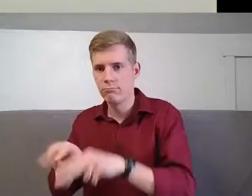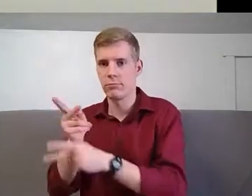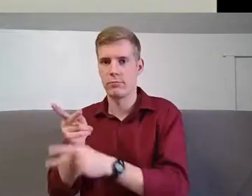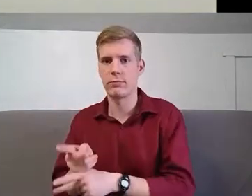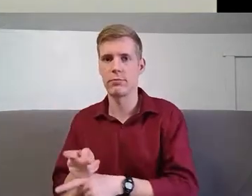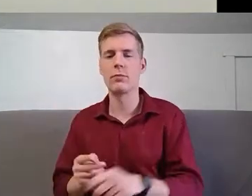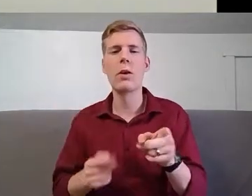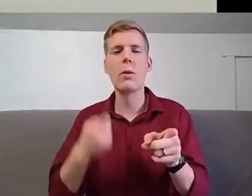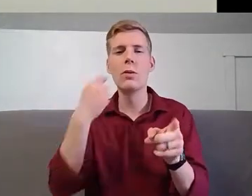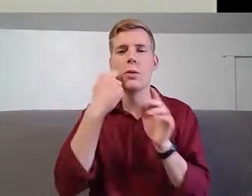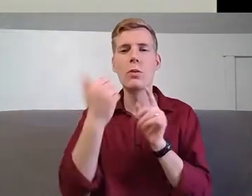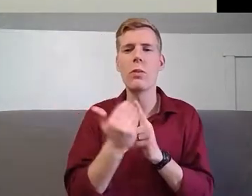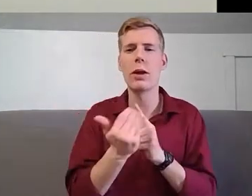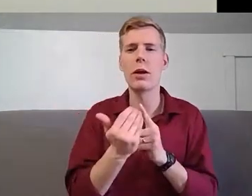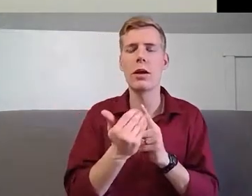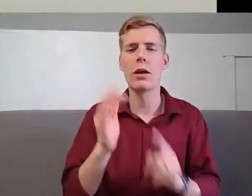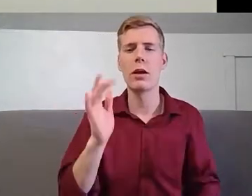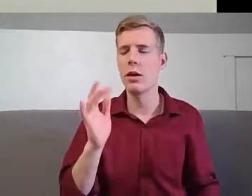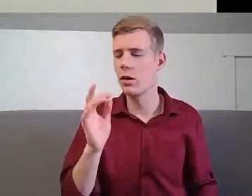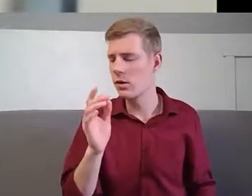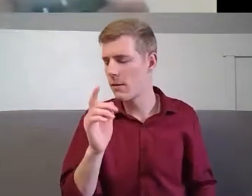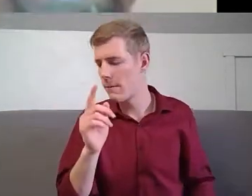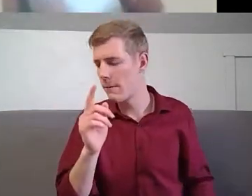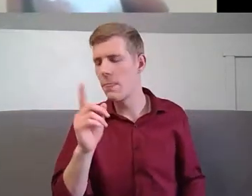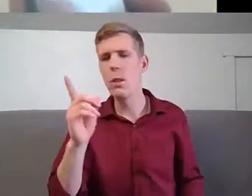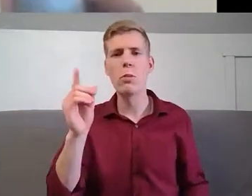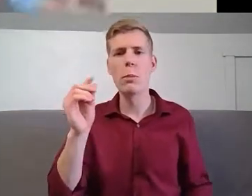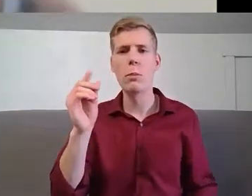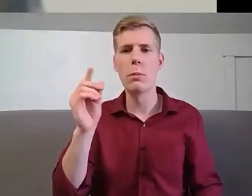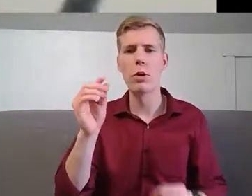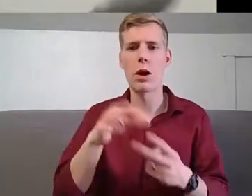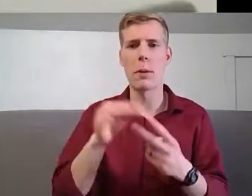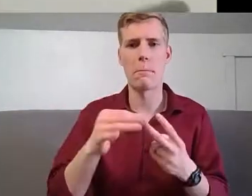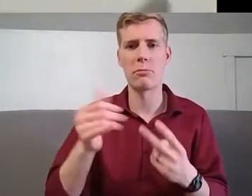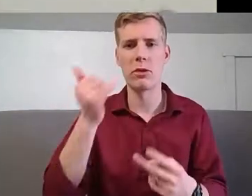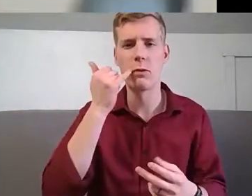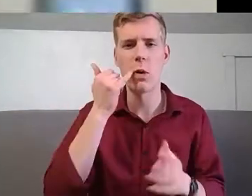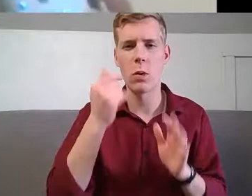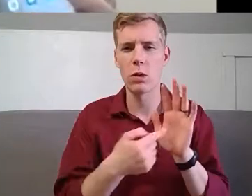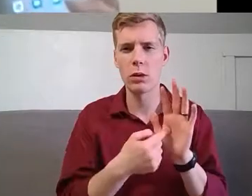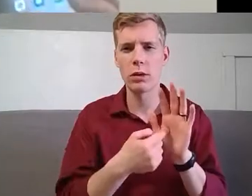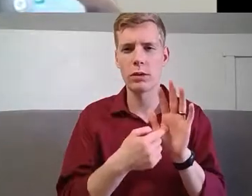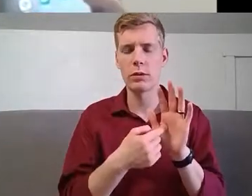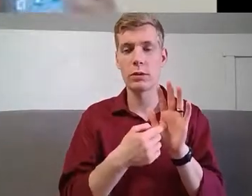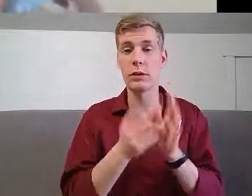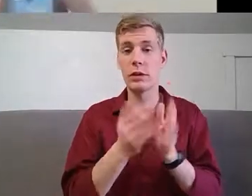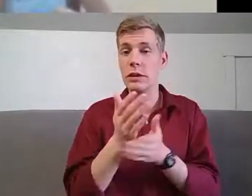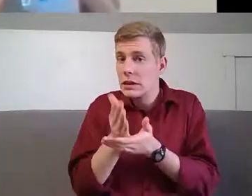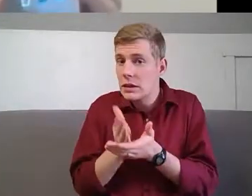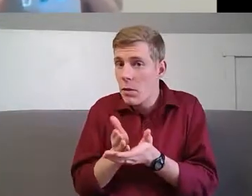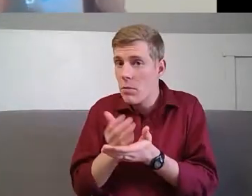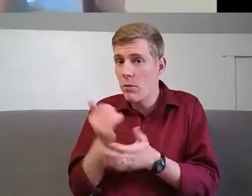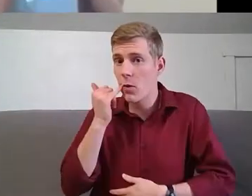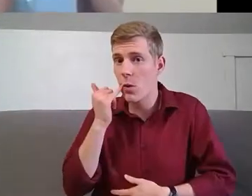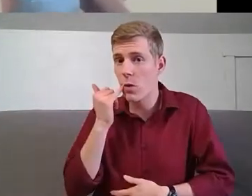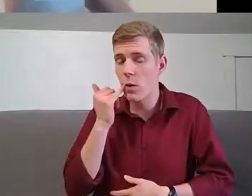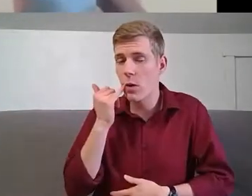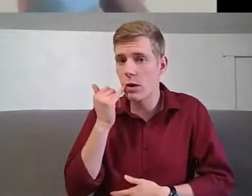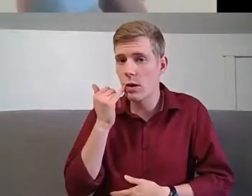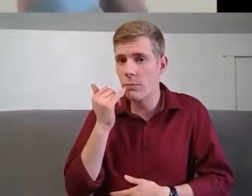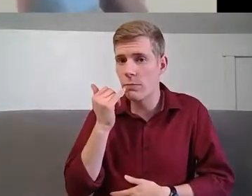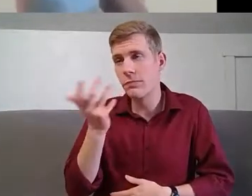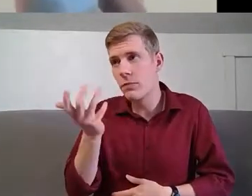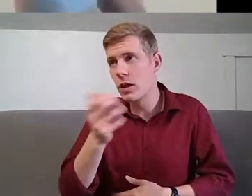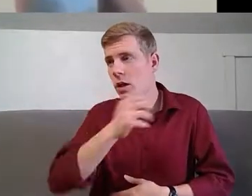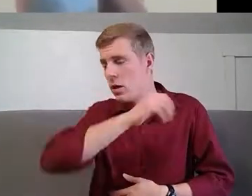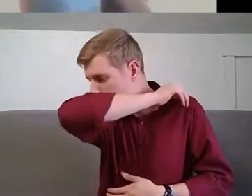just reminded me there was one more option on your phones that I forgot. For some phones, there is,